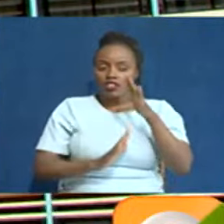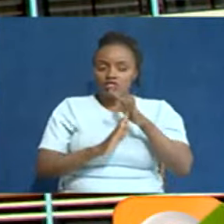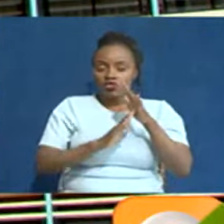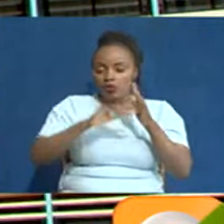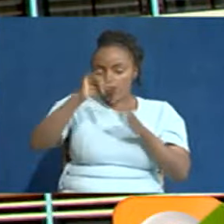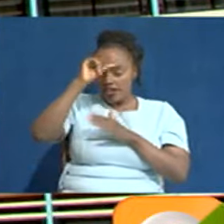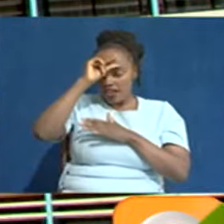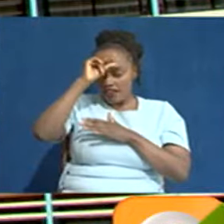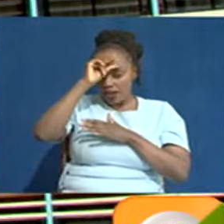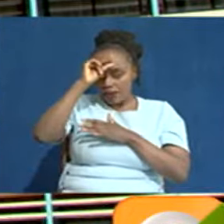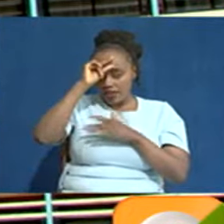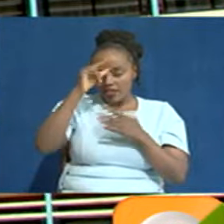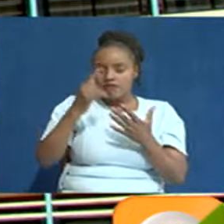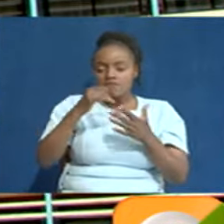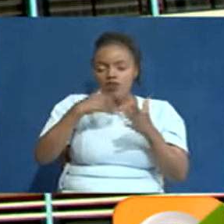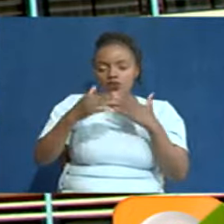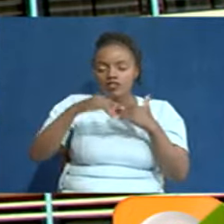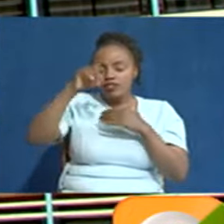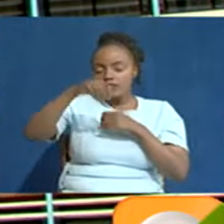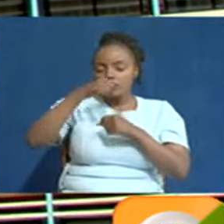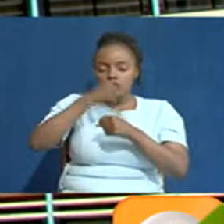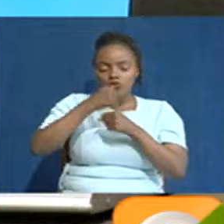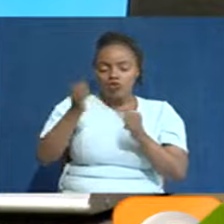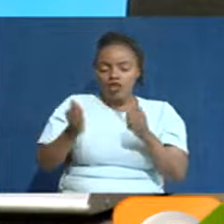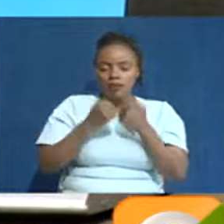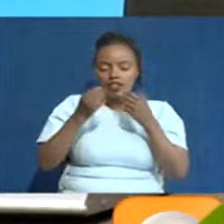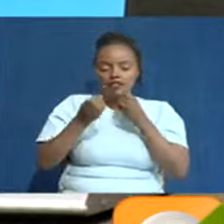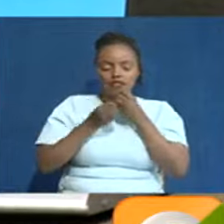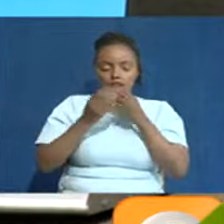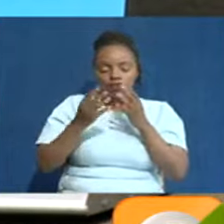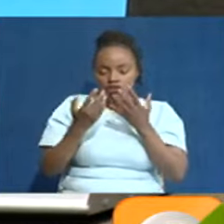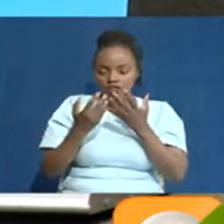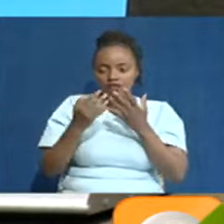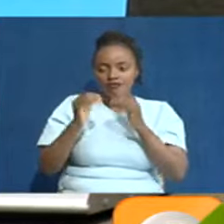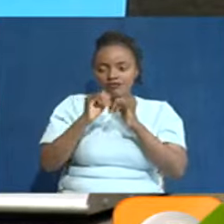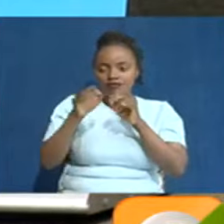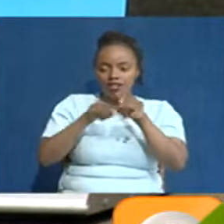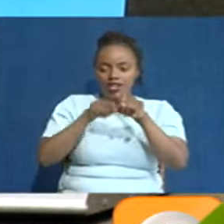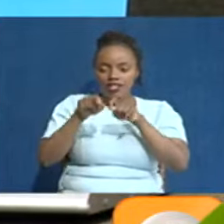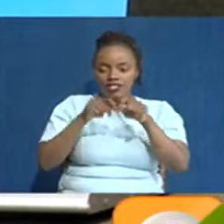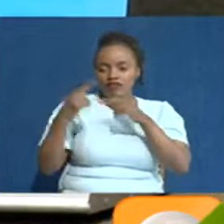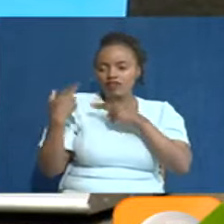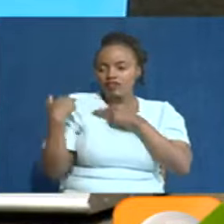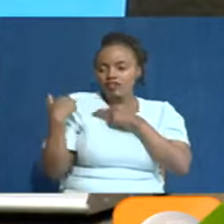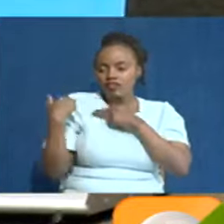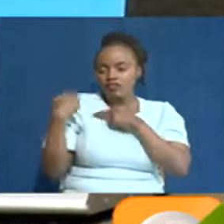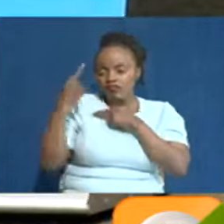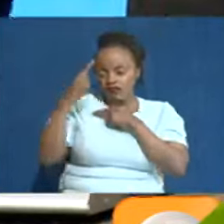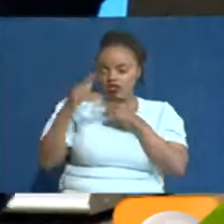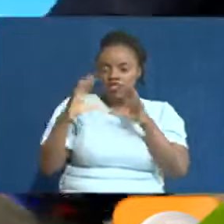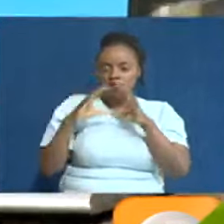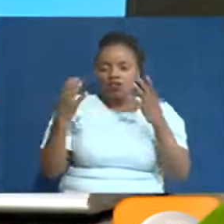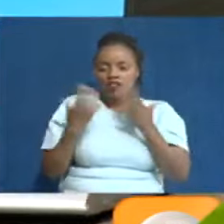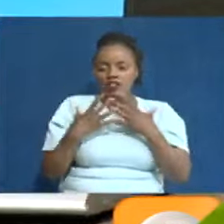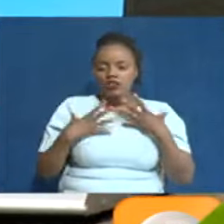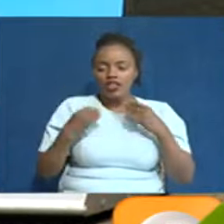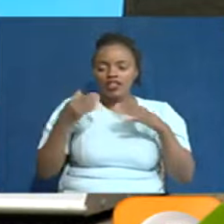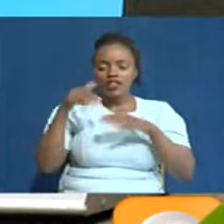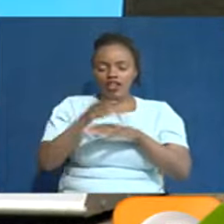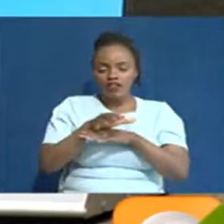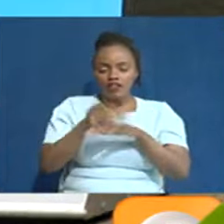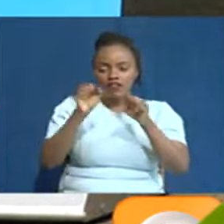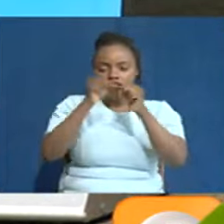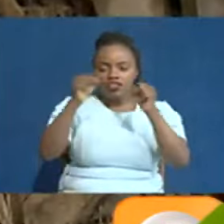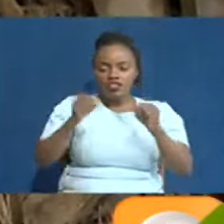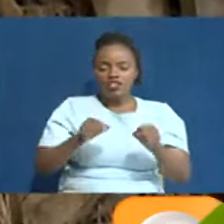advisors as to what should happen to the information management system necessary to roll out the universal health coverage. For a